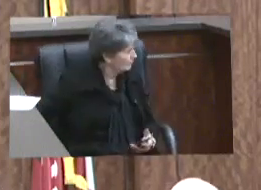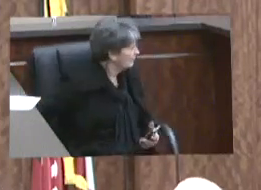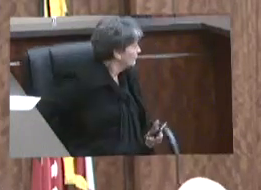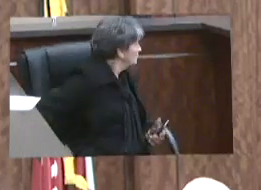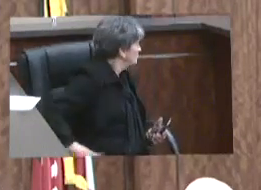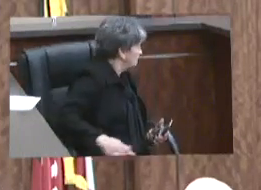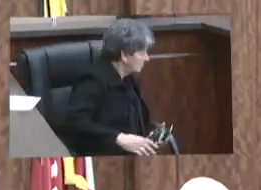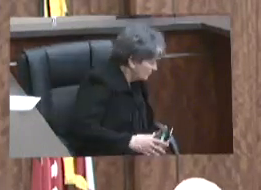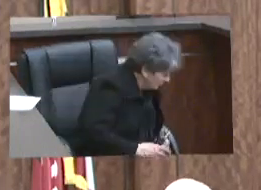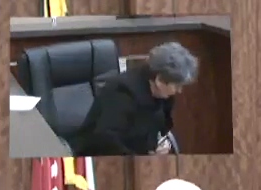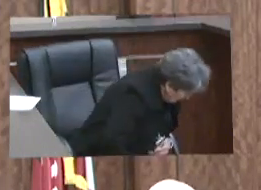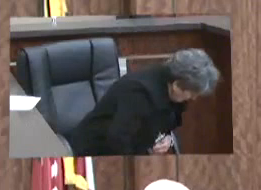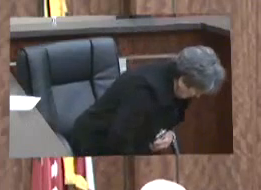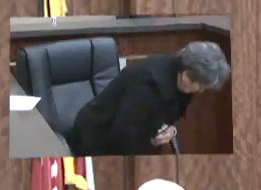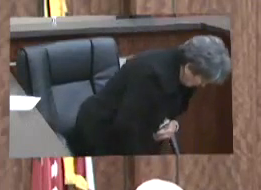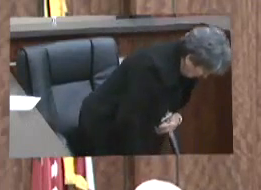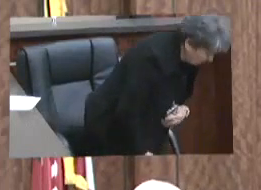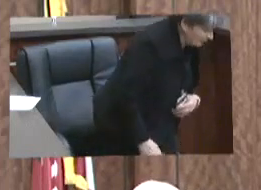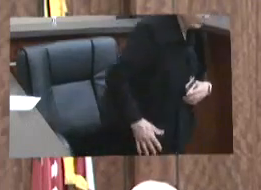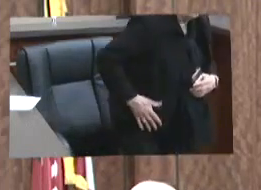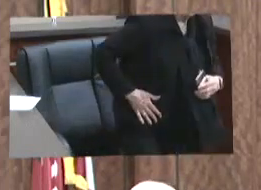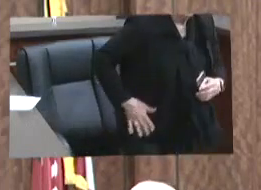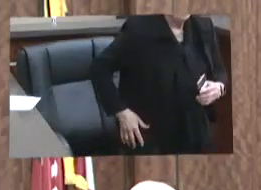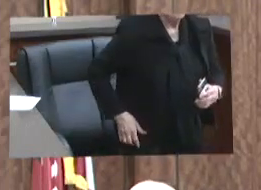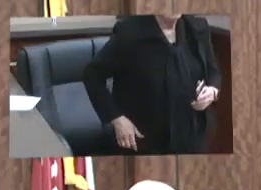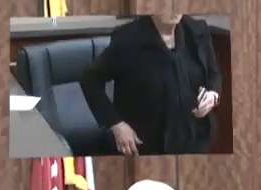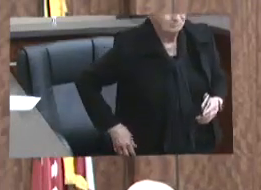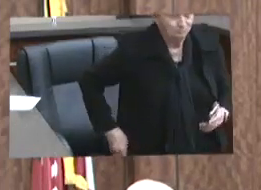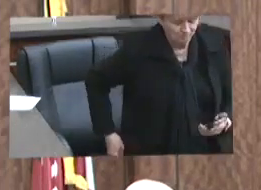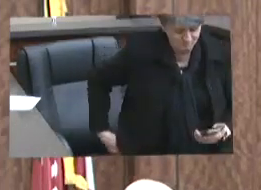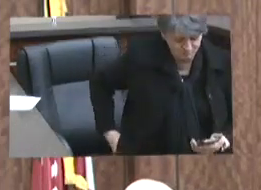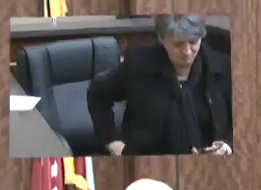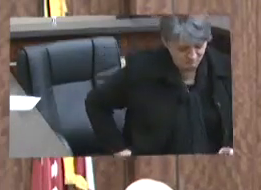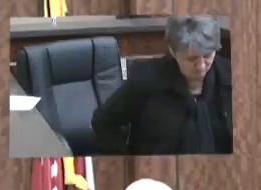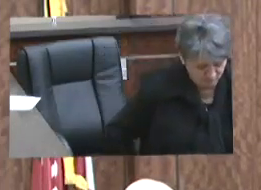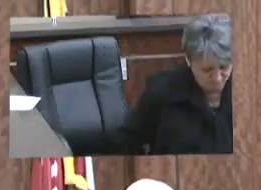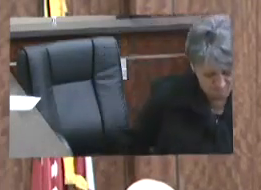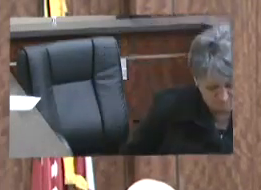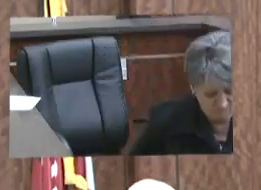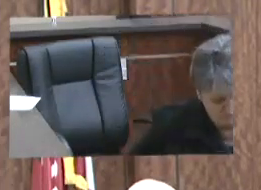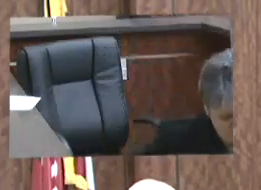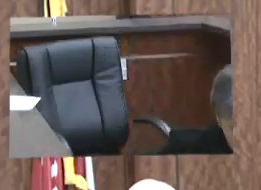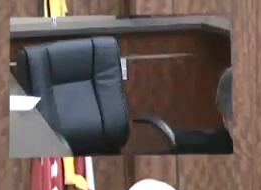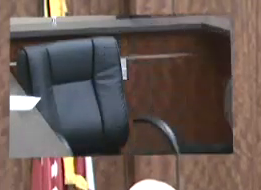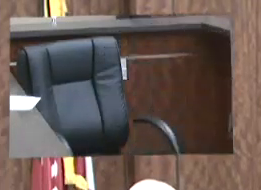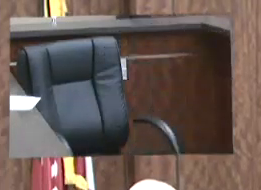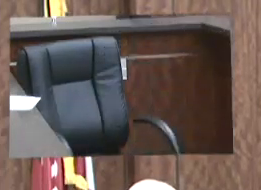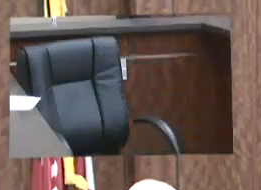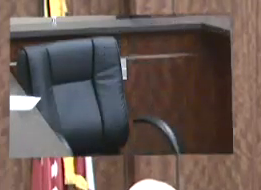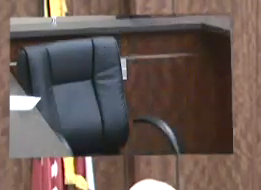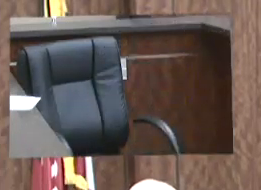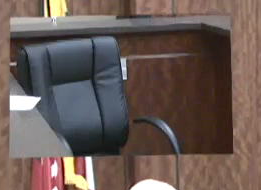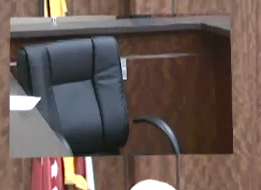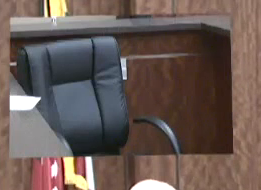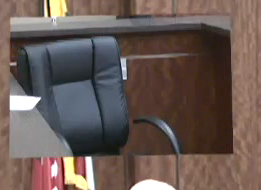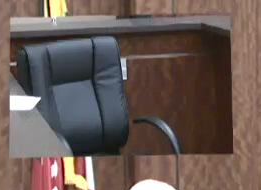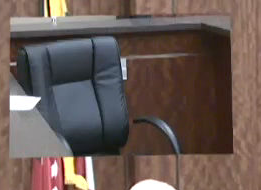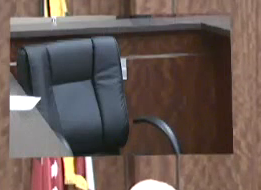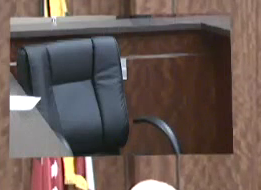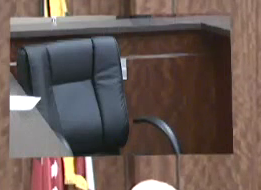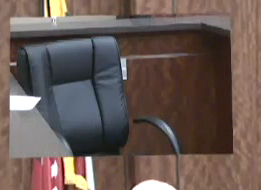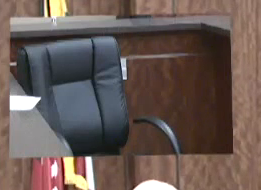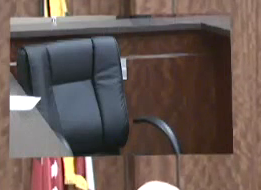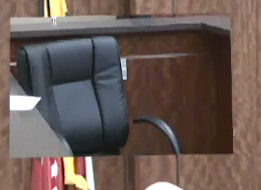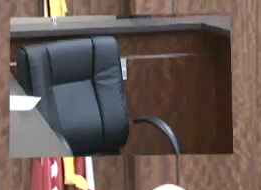entire recognition is that for 33 years, he was in law enforcement, but he chose